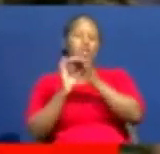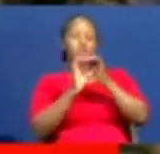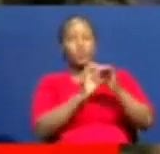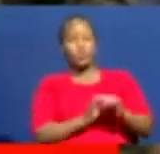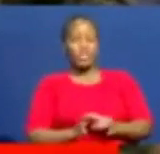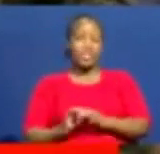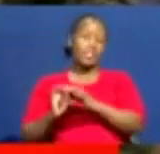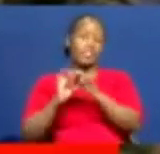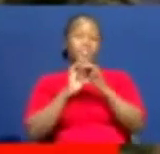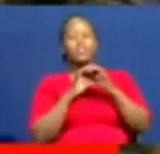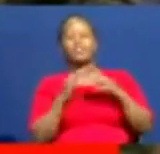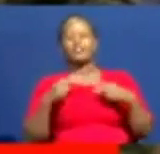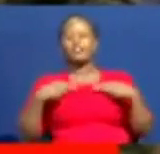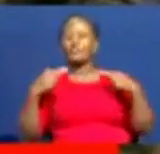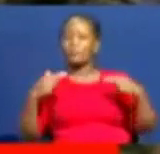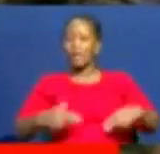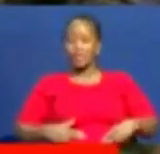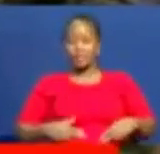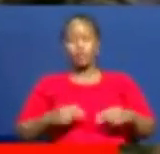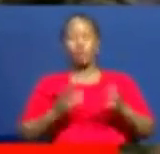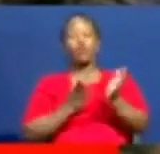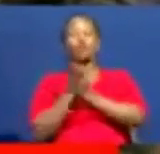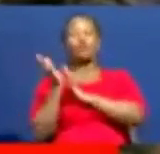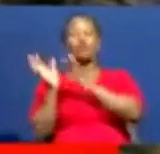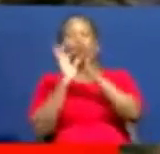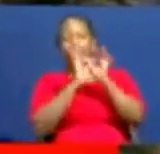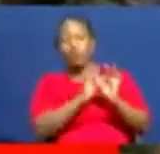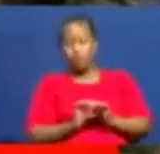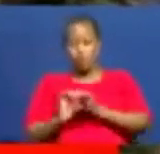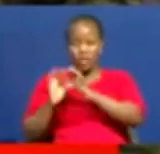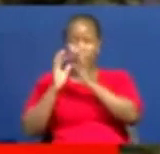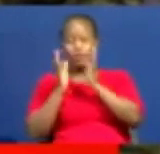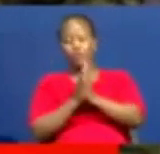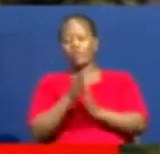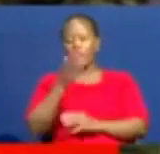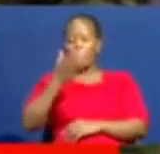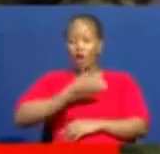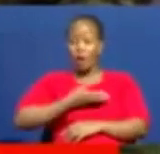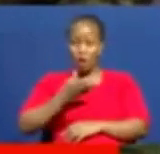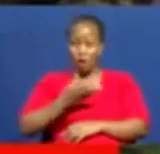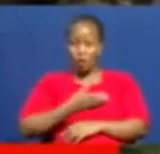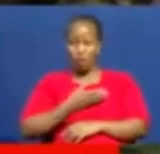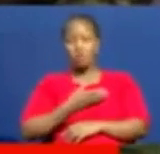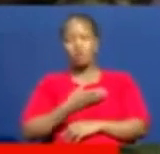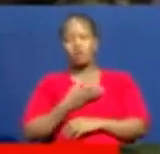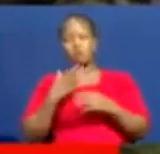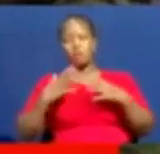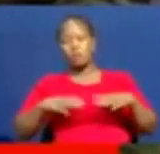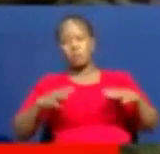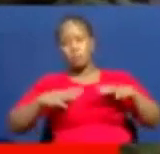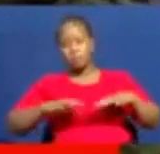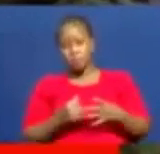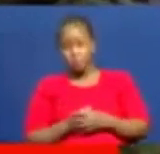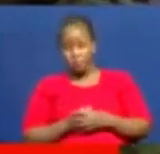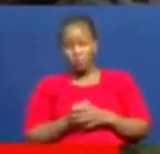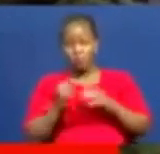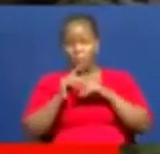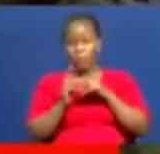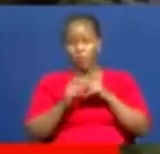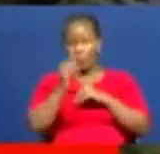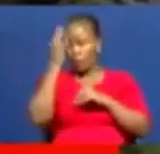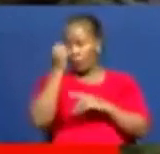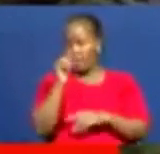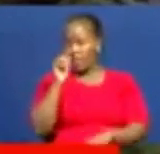humanity. It is in solidarity with our own flesh and blood. And that is why this